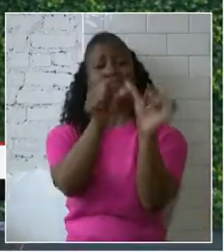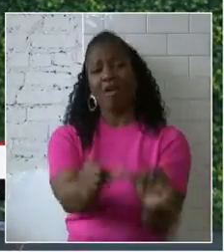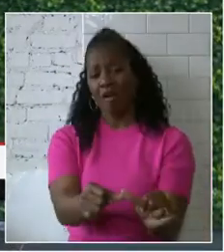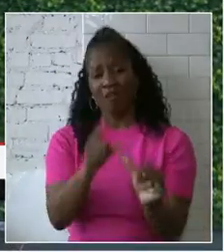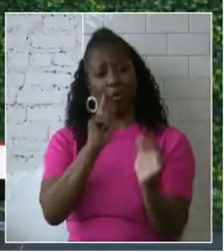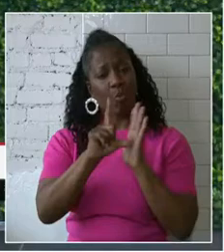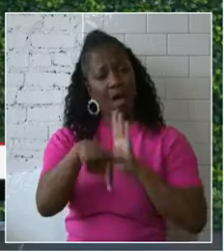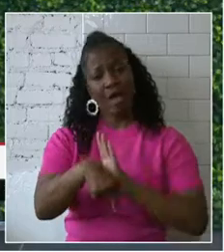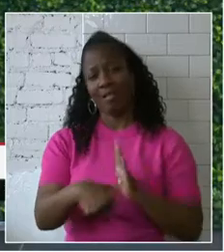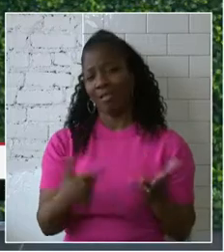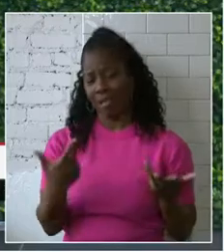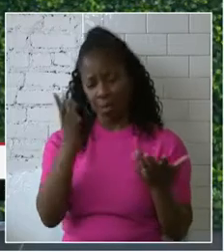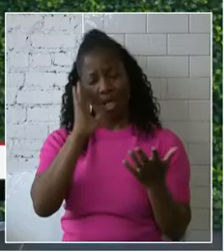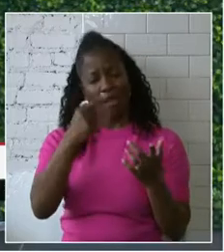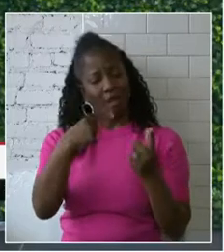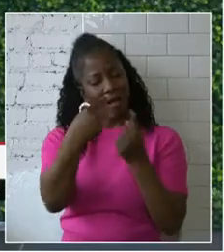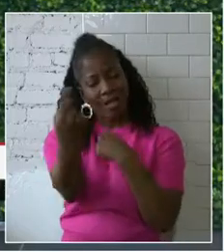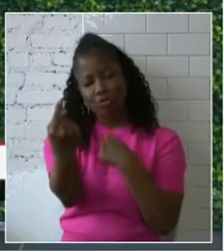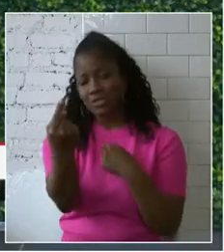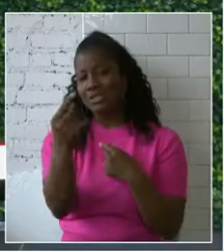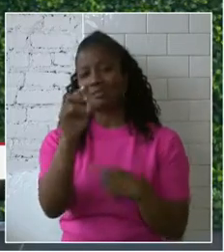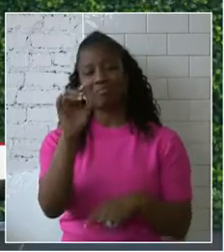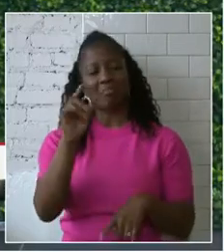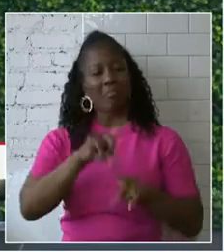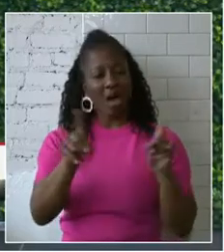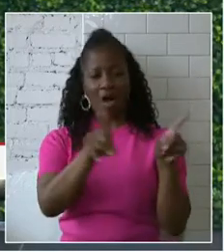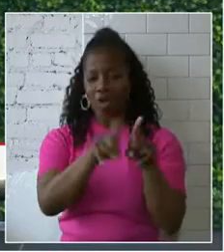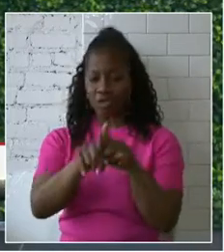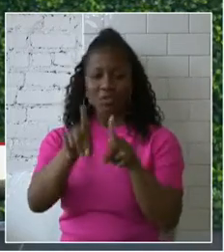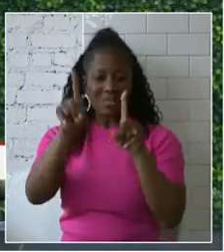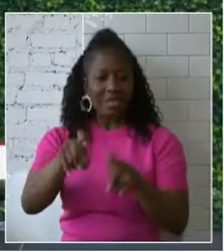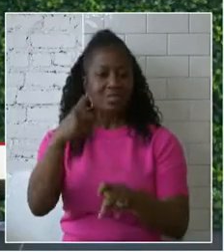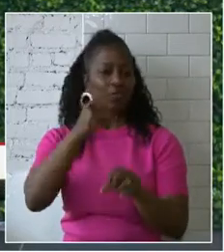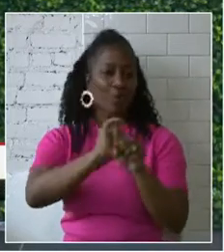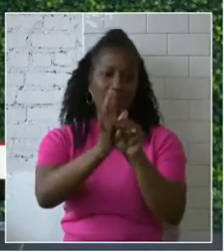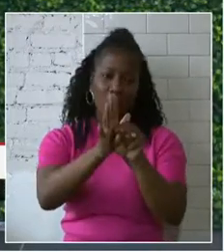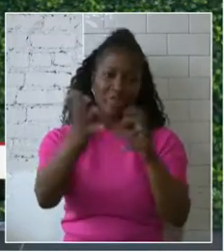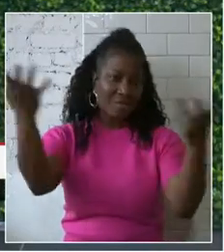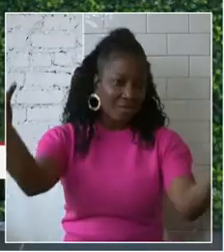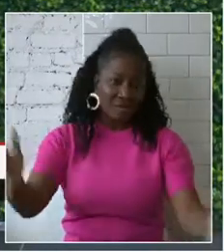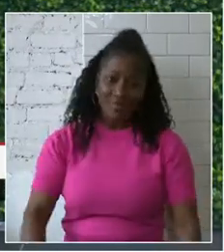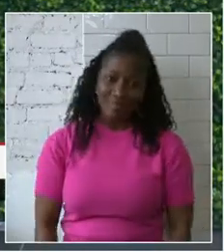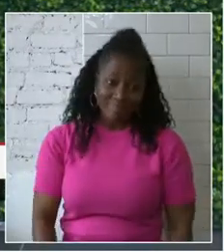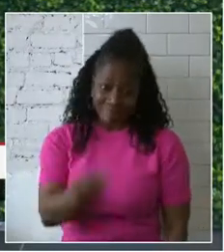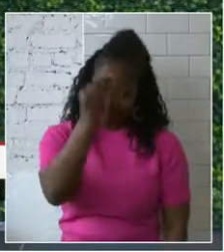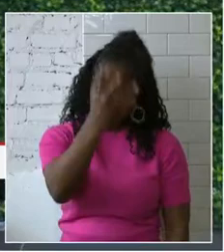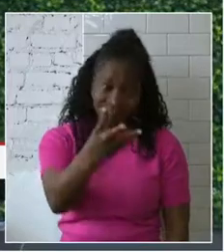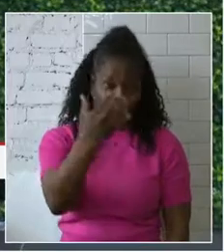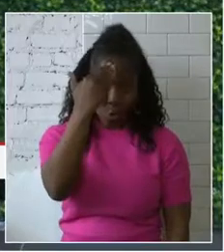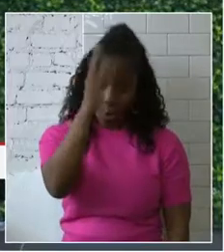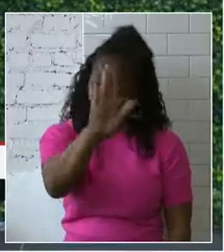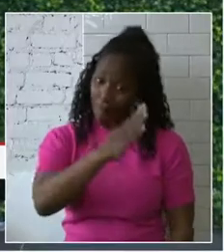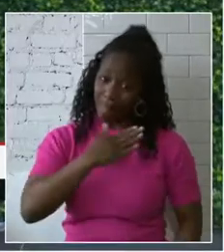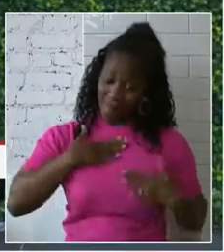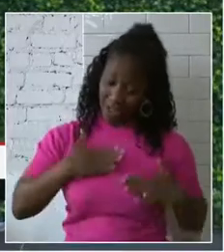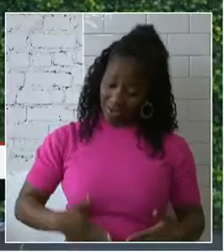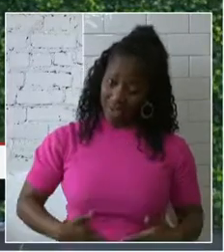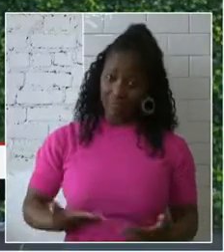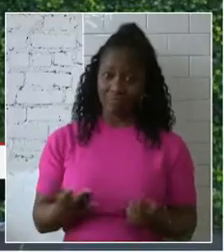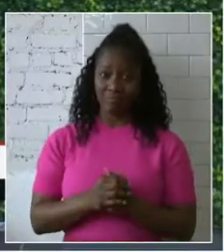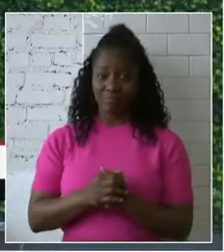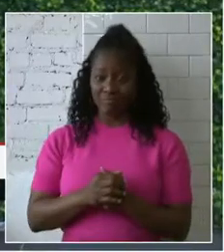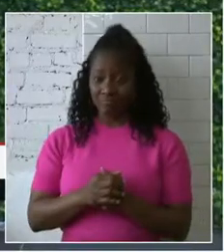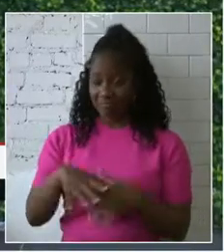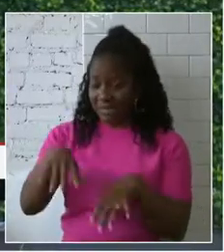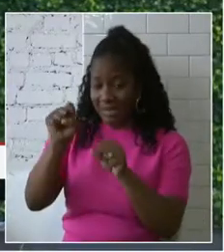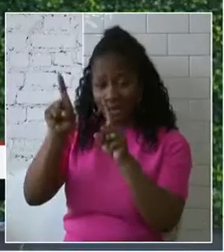little while. But I also tested positive for COVID. So know your body. Get a test. Stay